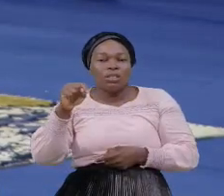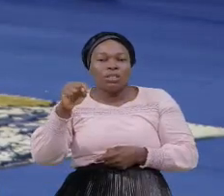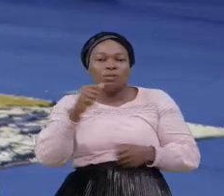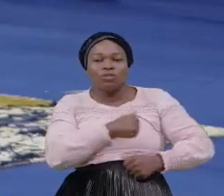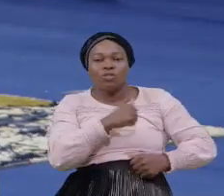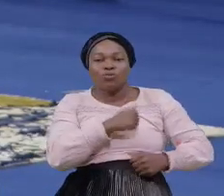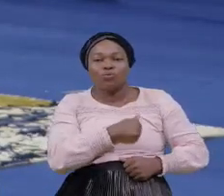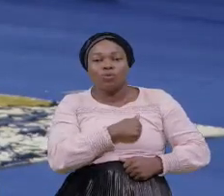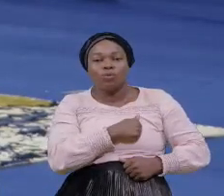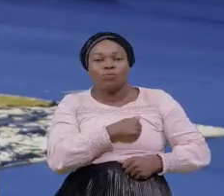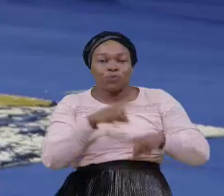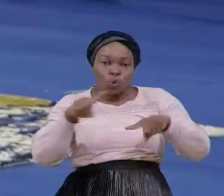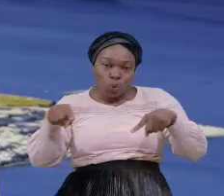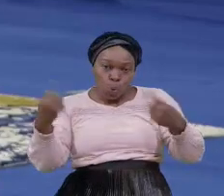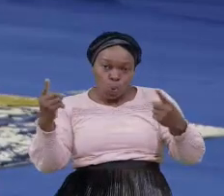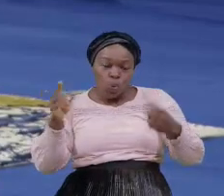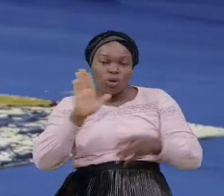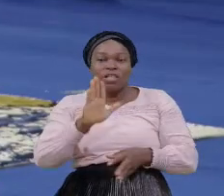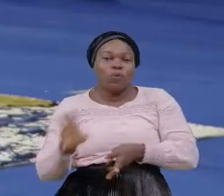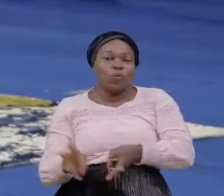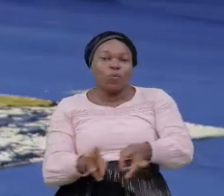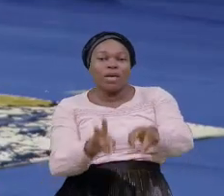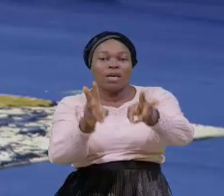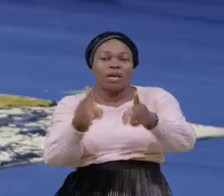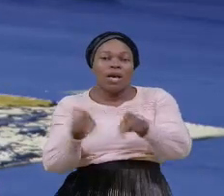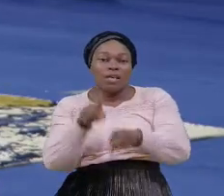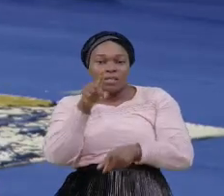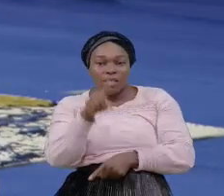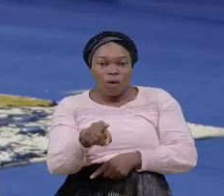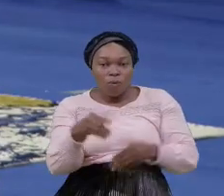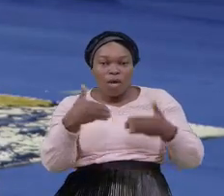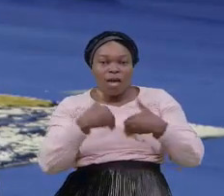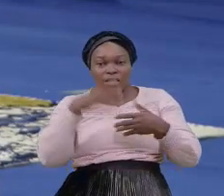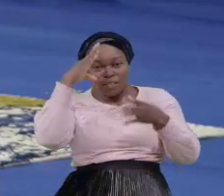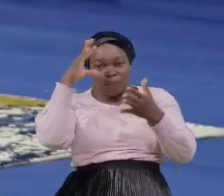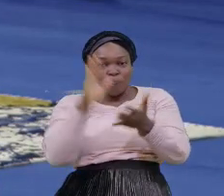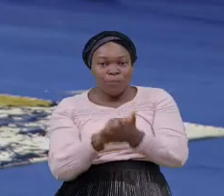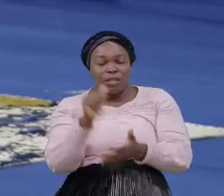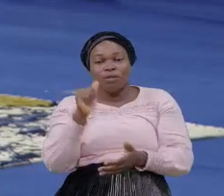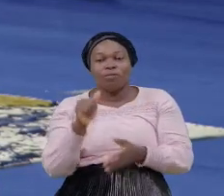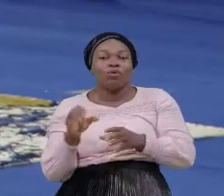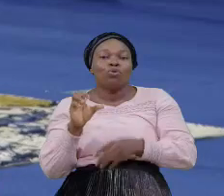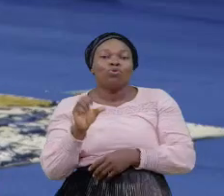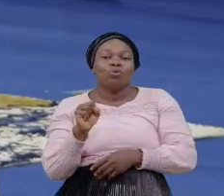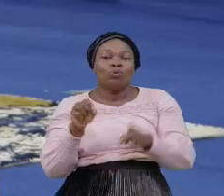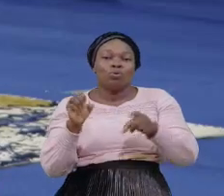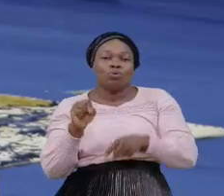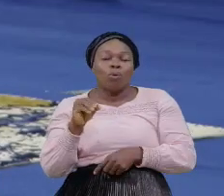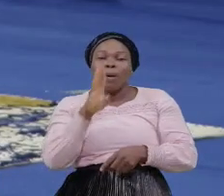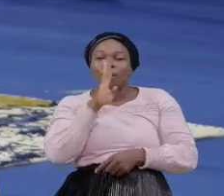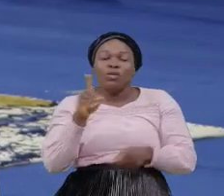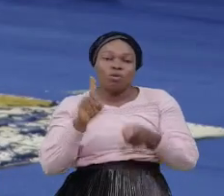go thy way, as thou hast believed, so be it done unto